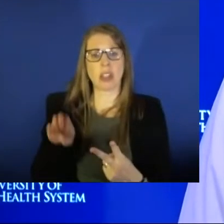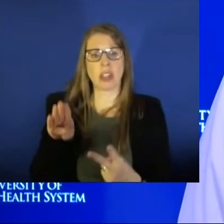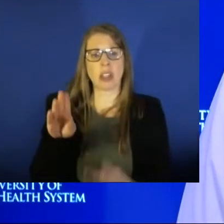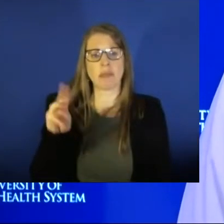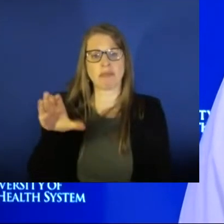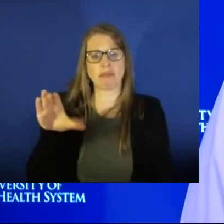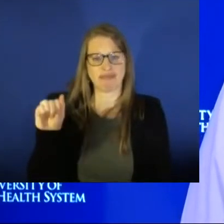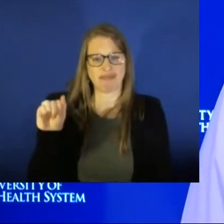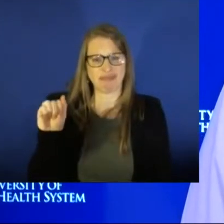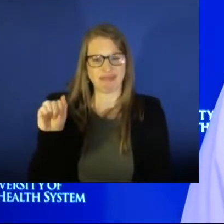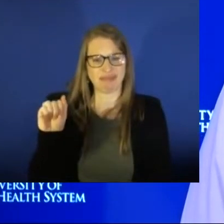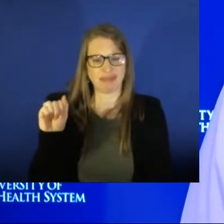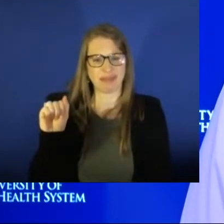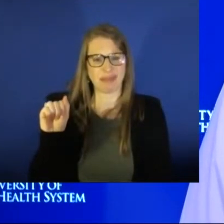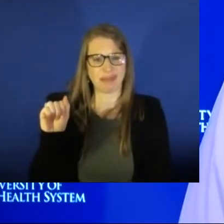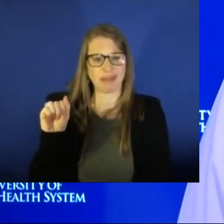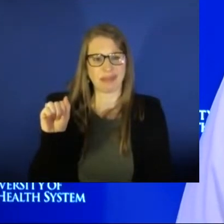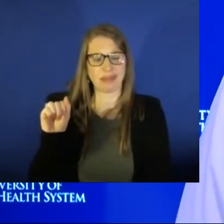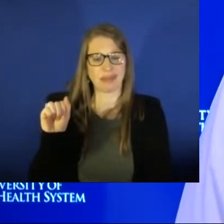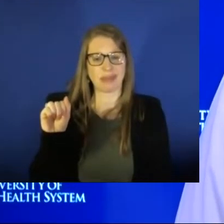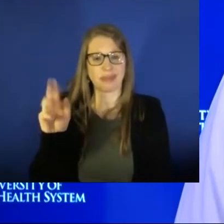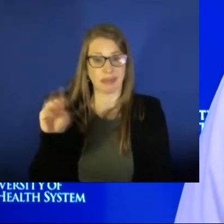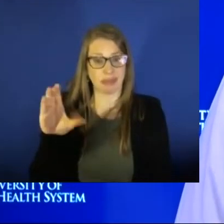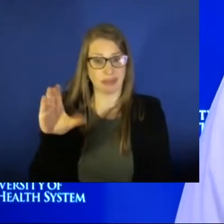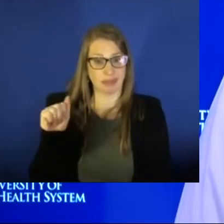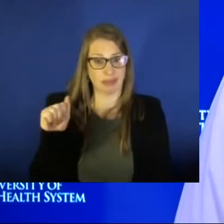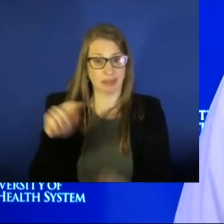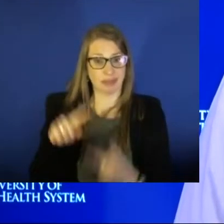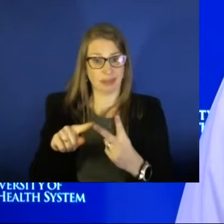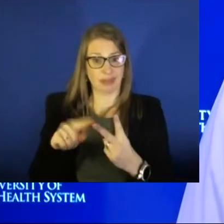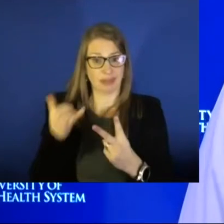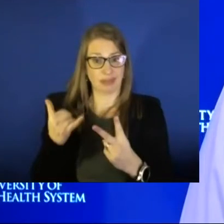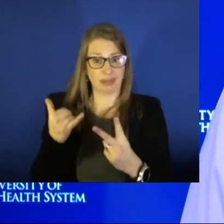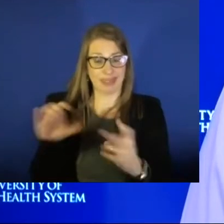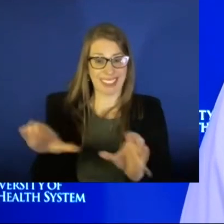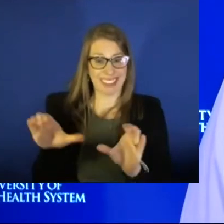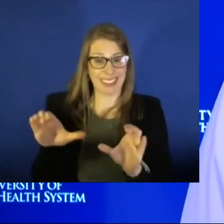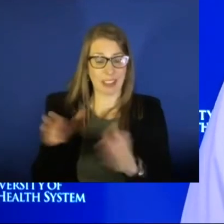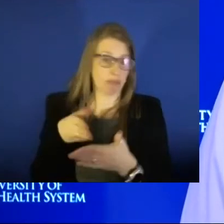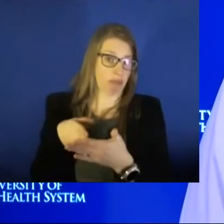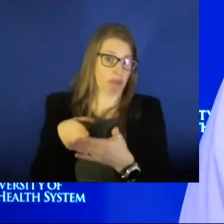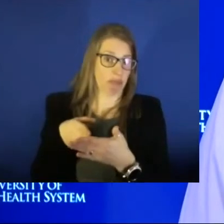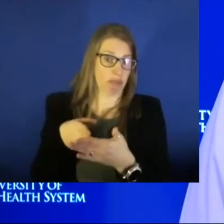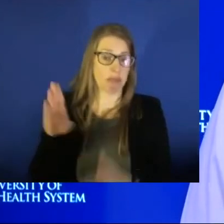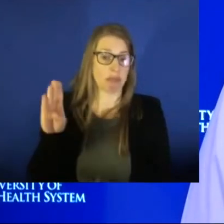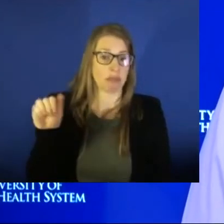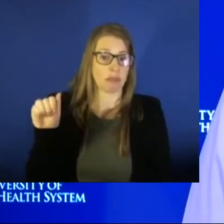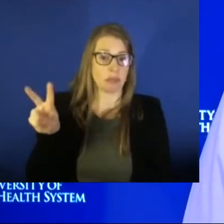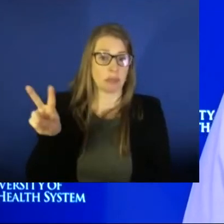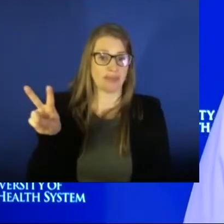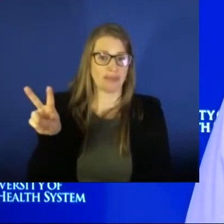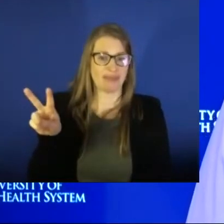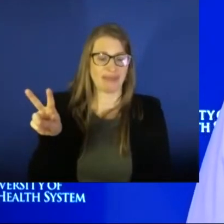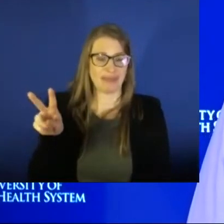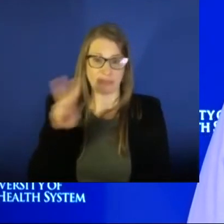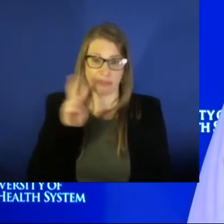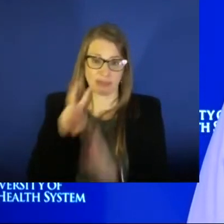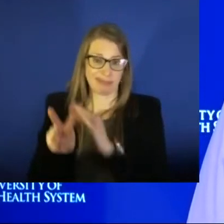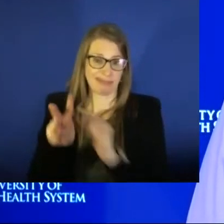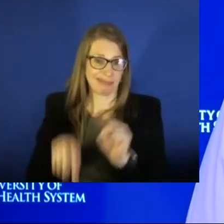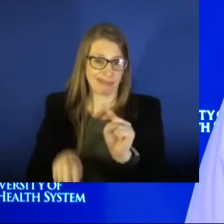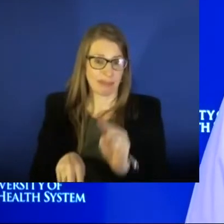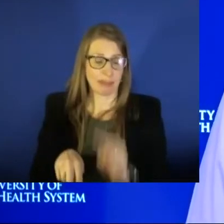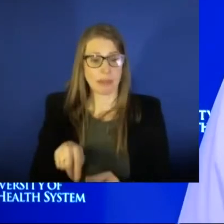because the monoclonal antibody right now, activity against BA2 is not as predictable. But in